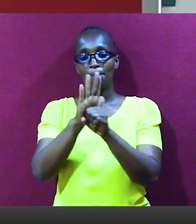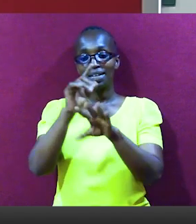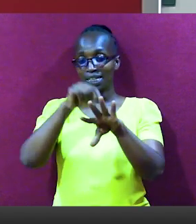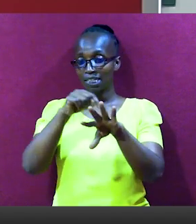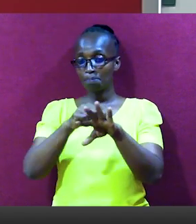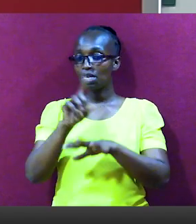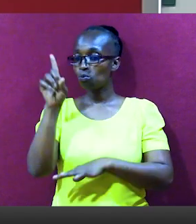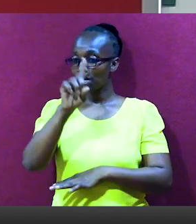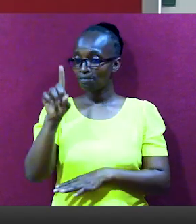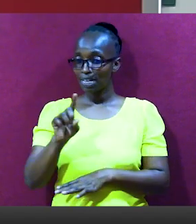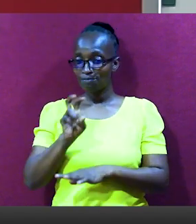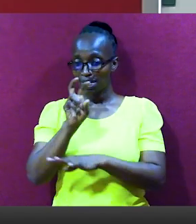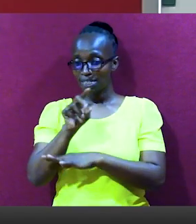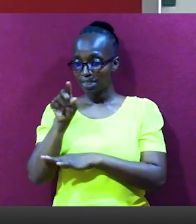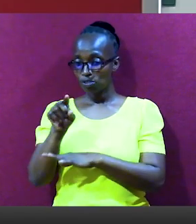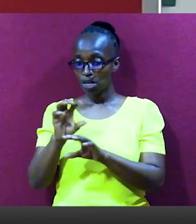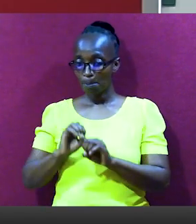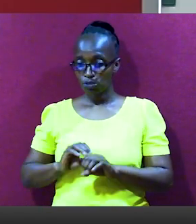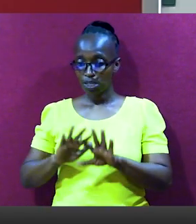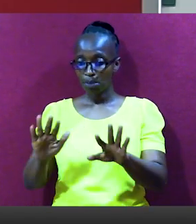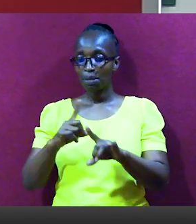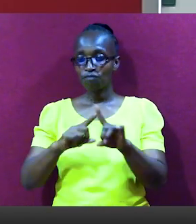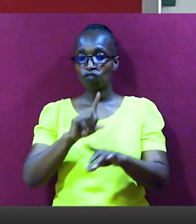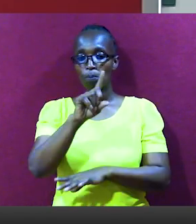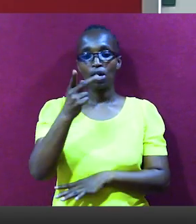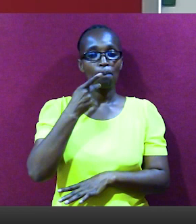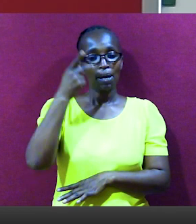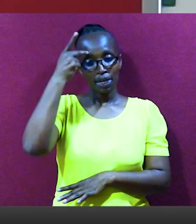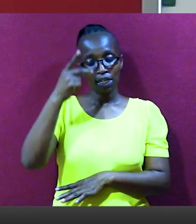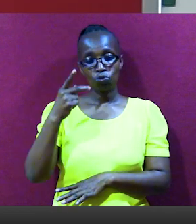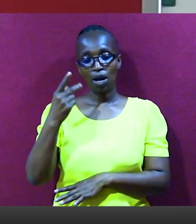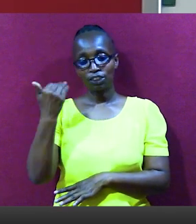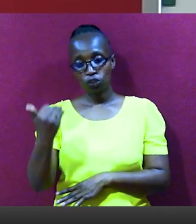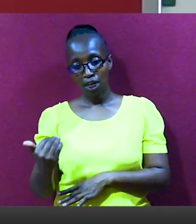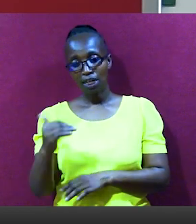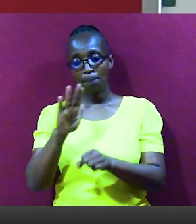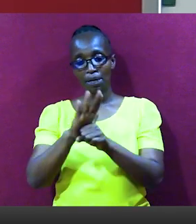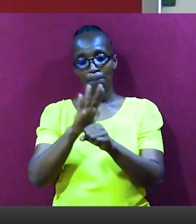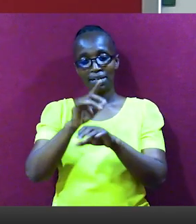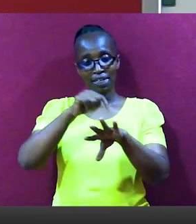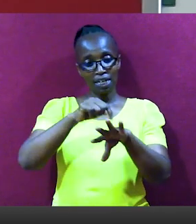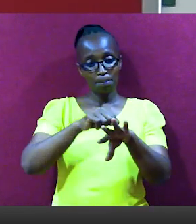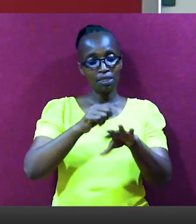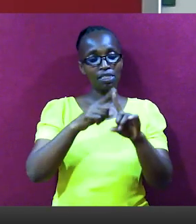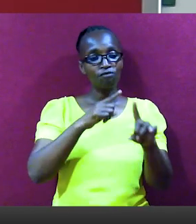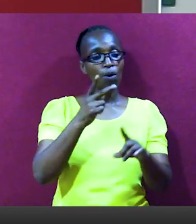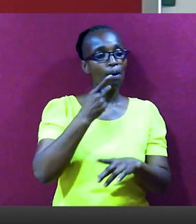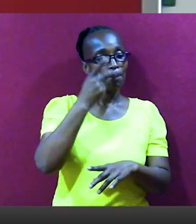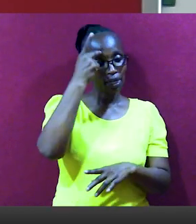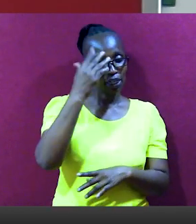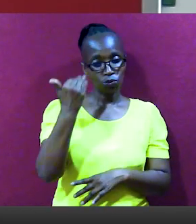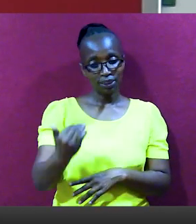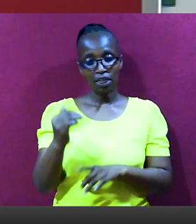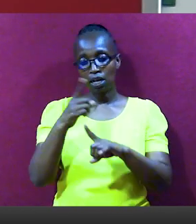Brittle bone disease is a genetic disease. Many times we don't even see it transmitted from a parent to the